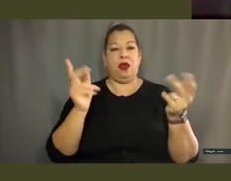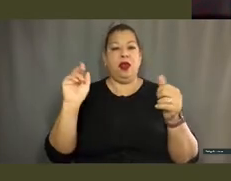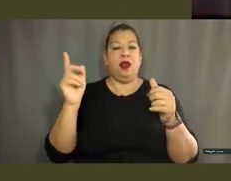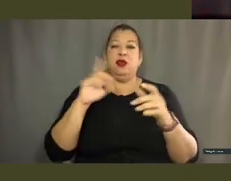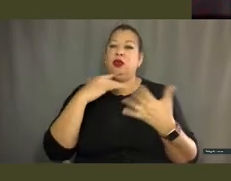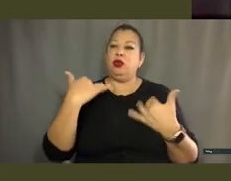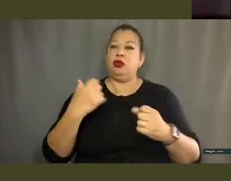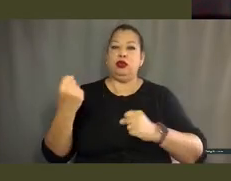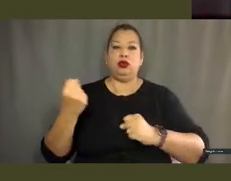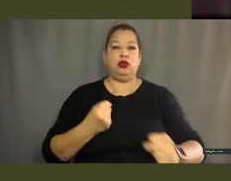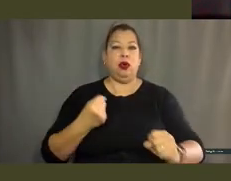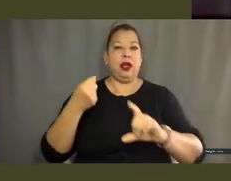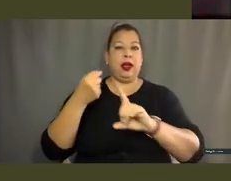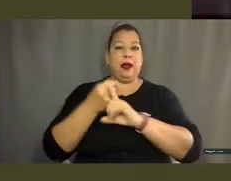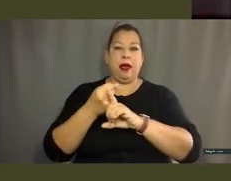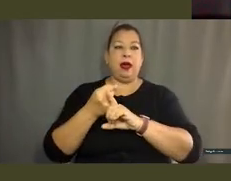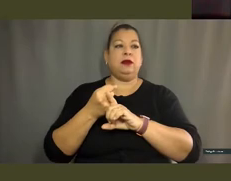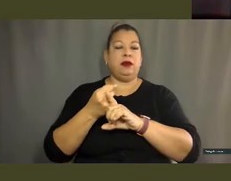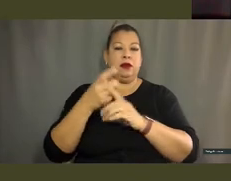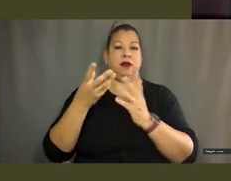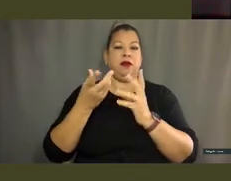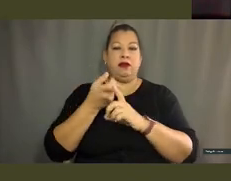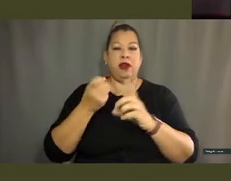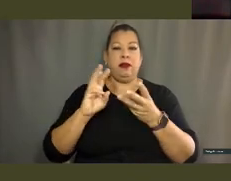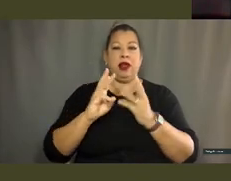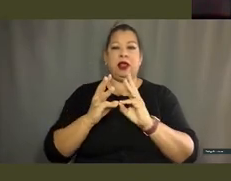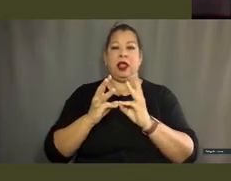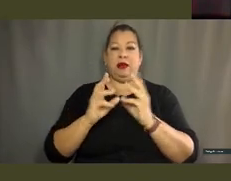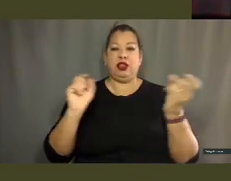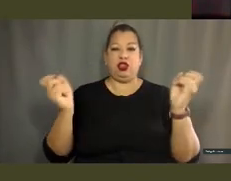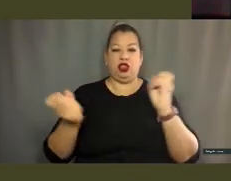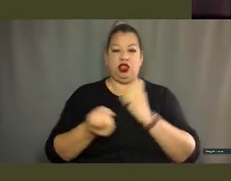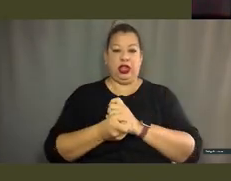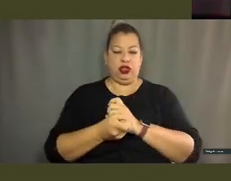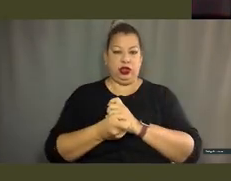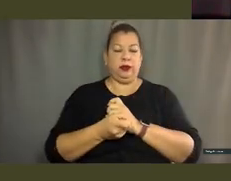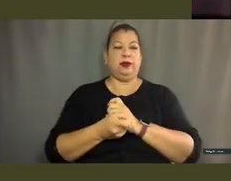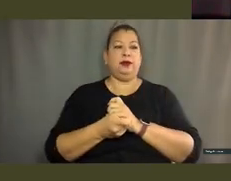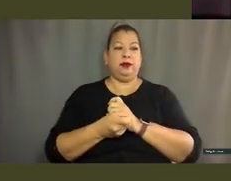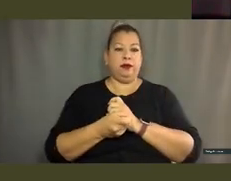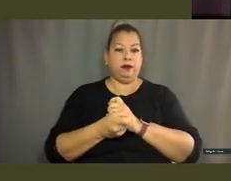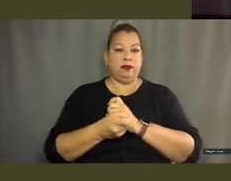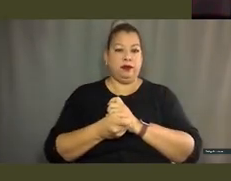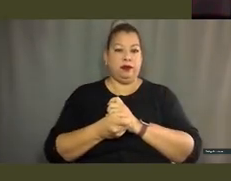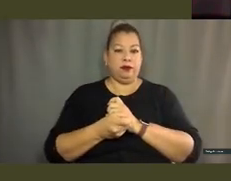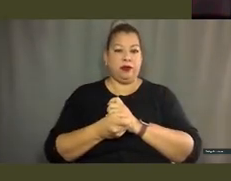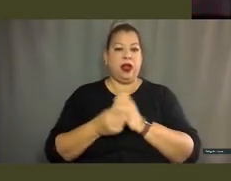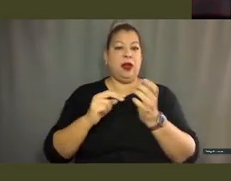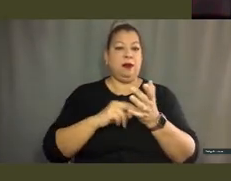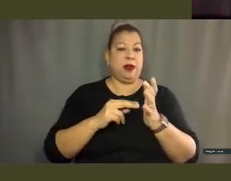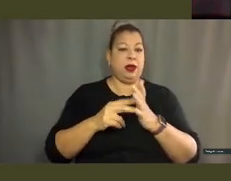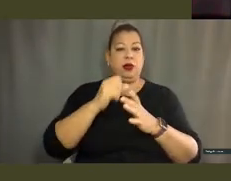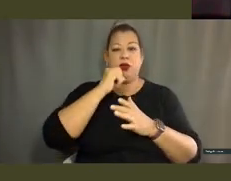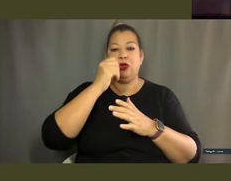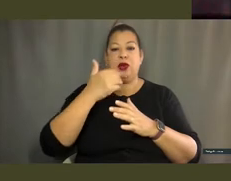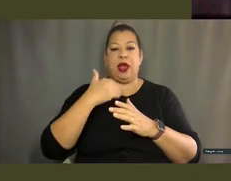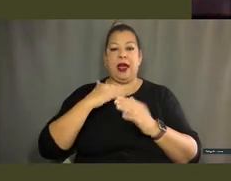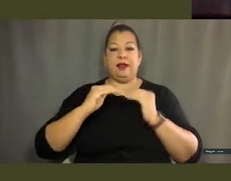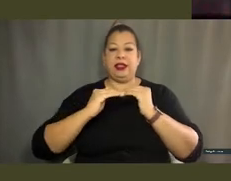change crisis. As how it interferes with environmental instability between the farmers and the